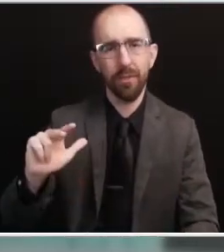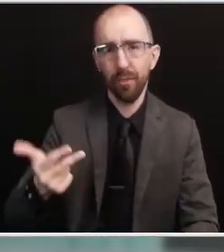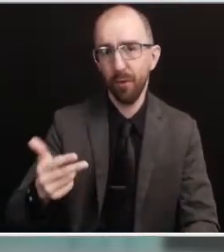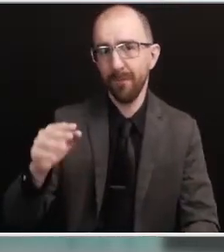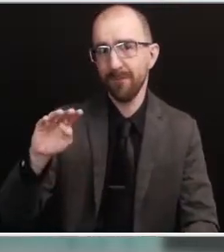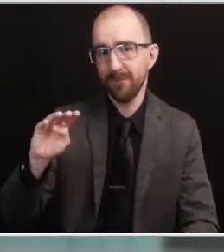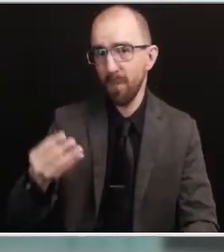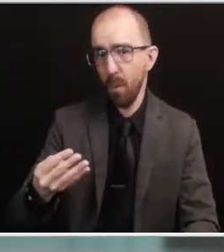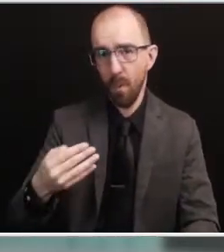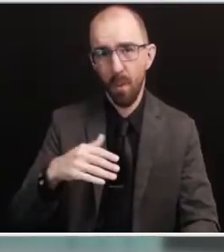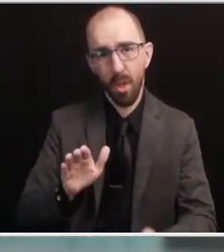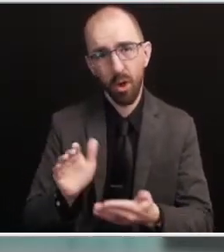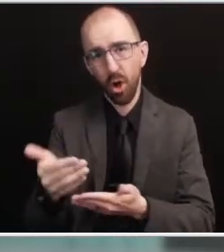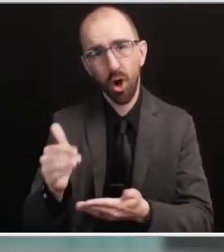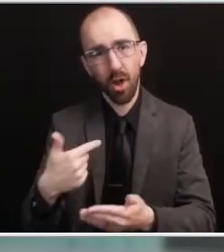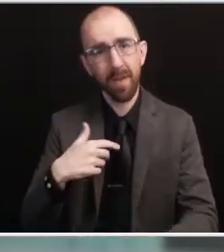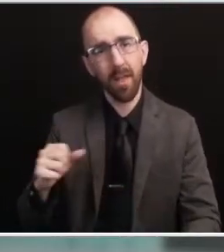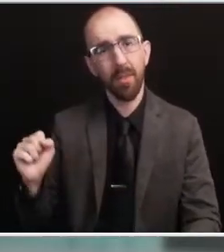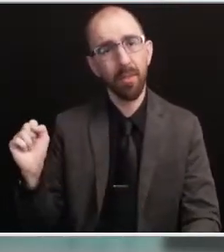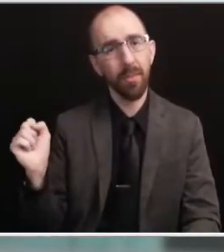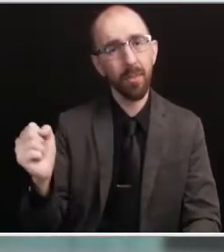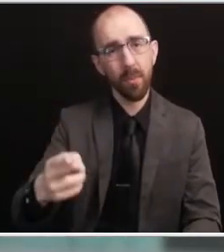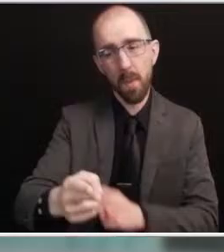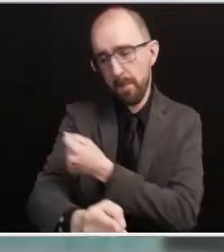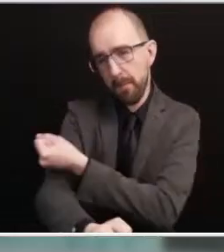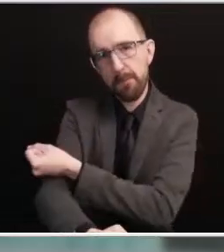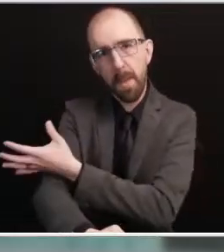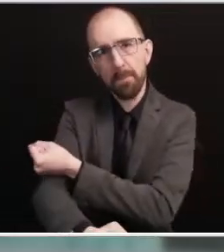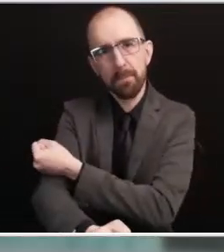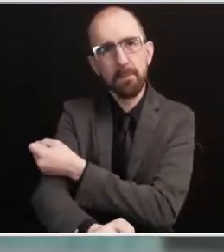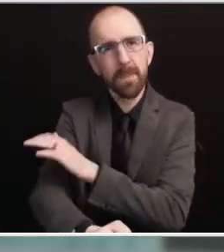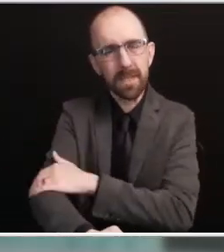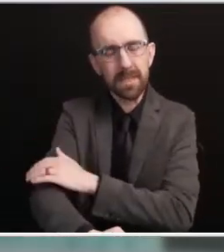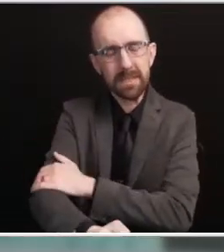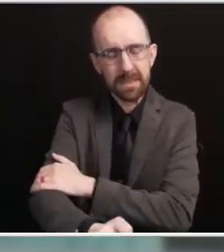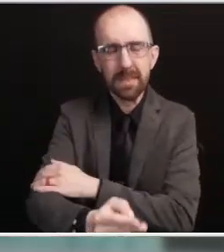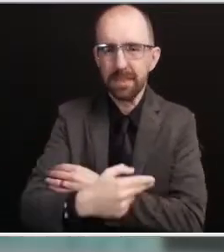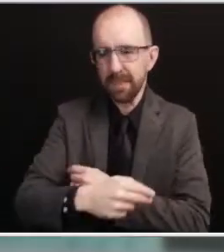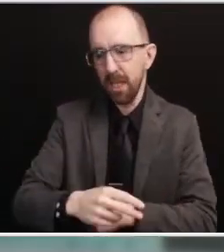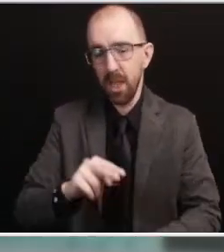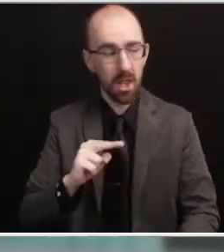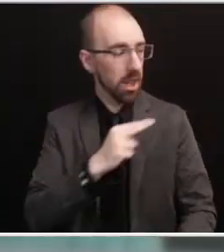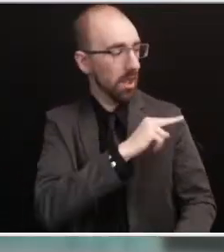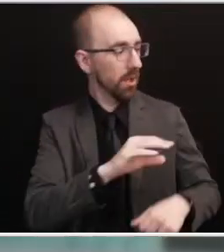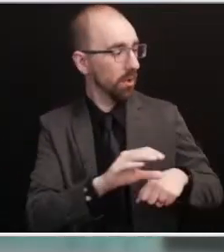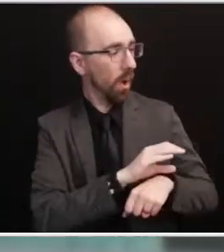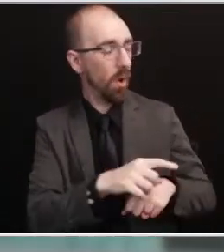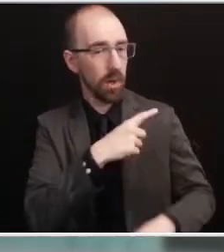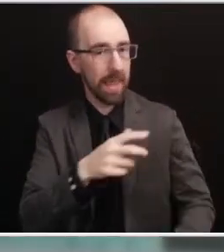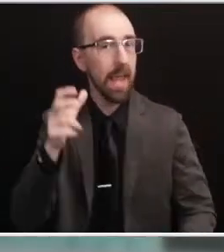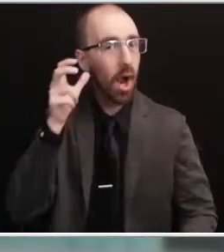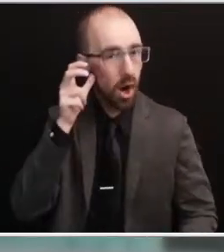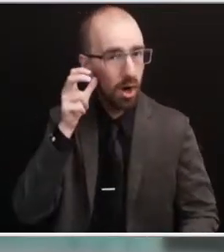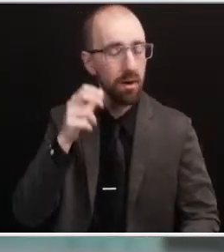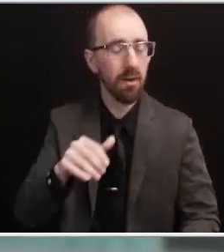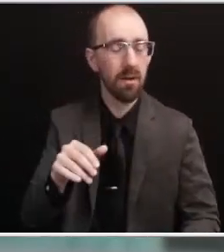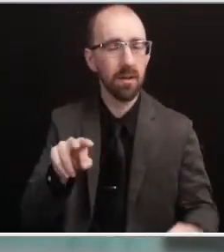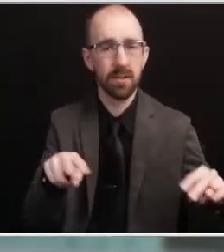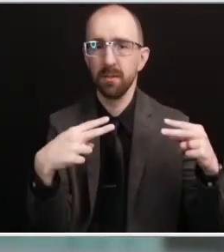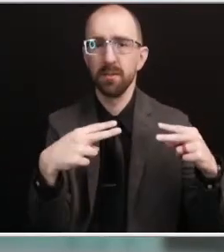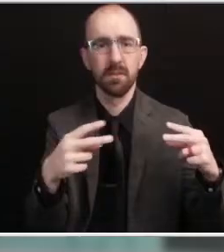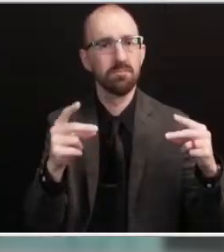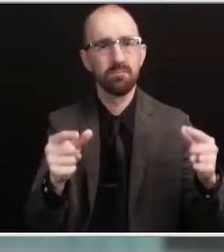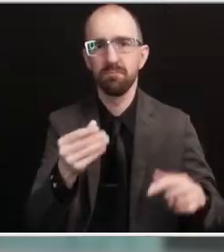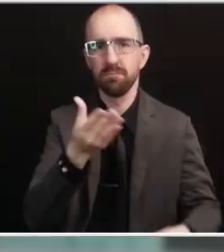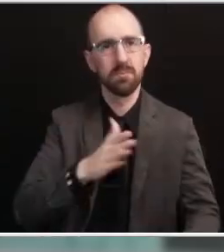threw, I felt a pop in my elbow. And kind of looked back at my coach. He heard it and everything like that too. Instantly told me to